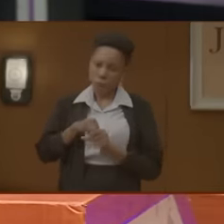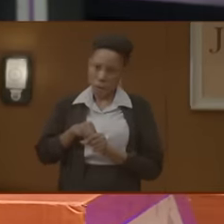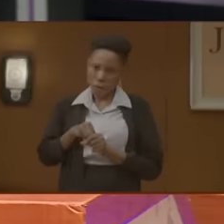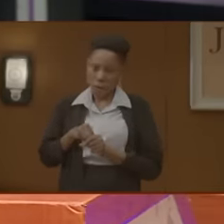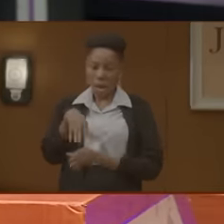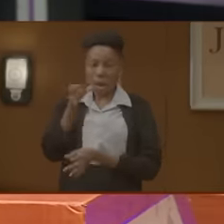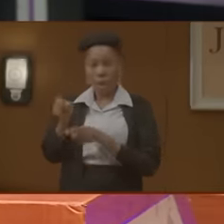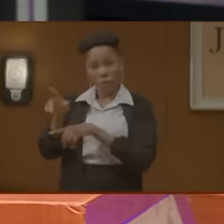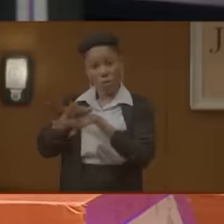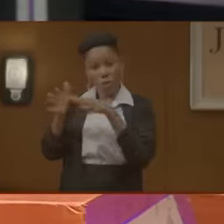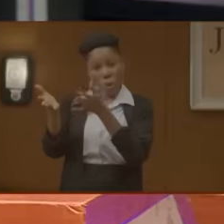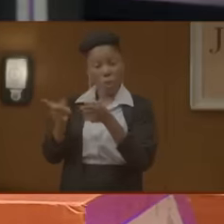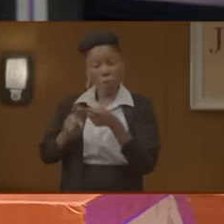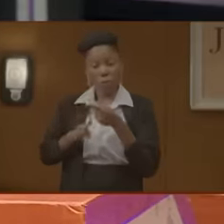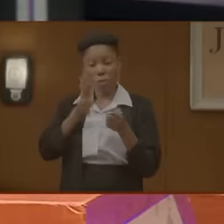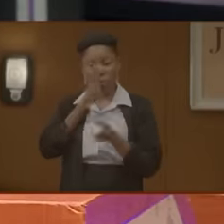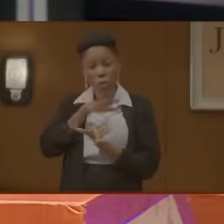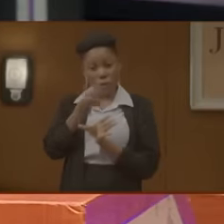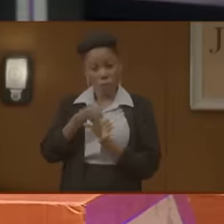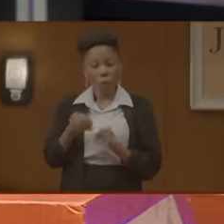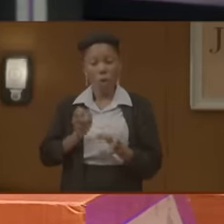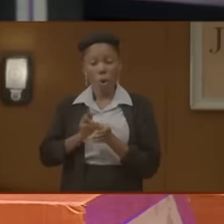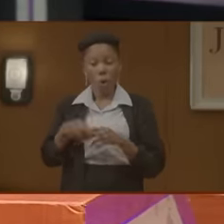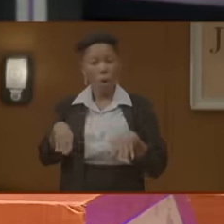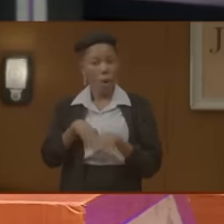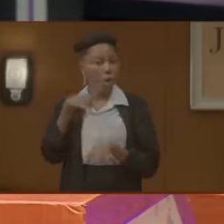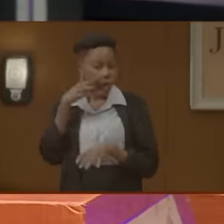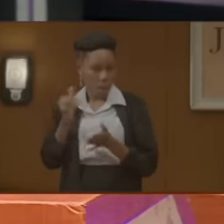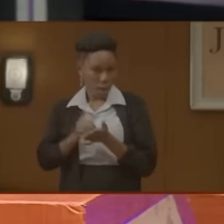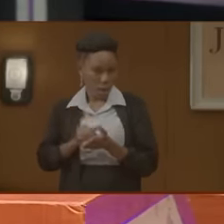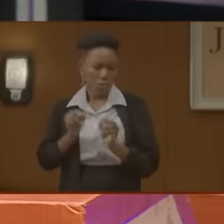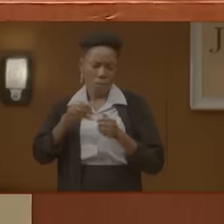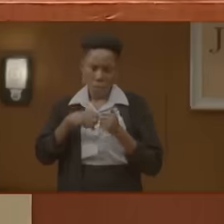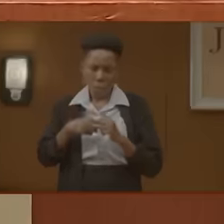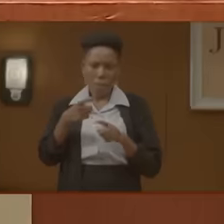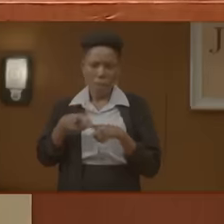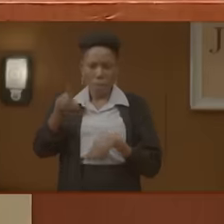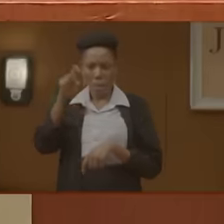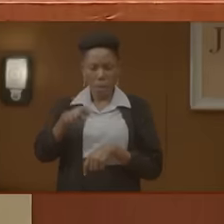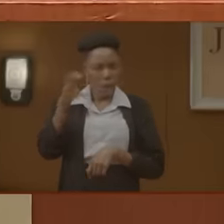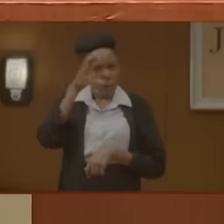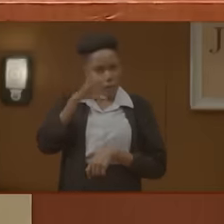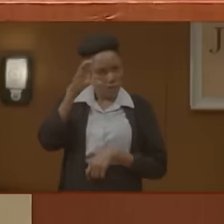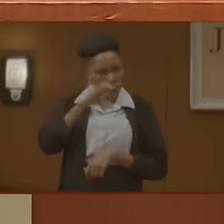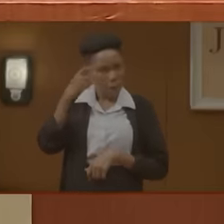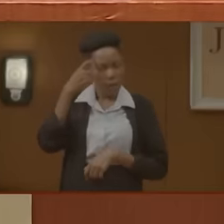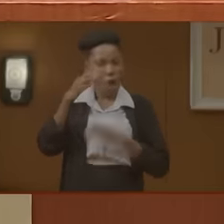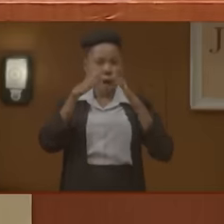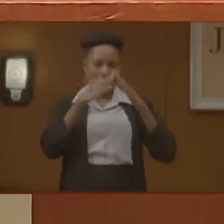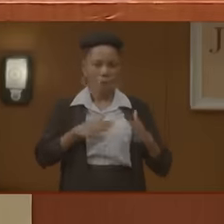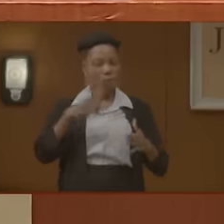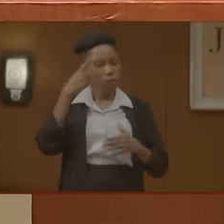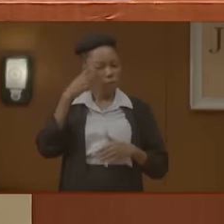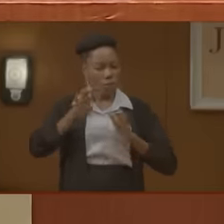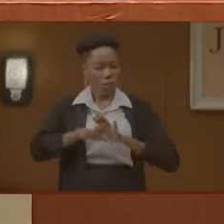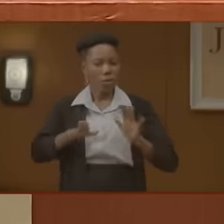don't want the marriage, you still have to take care of the children. Let the children stay. You take care of them. He said, let him think about it.